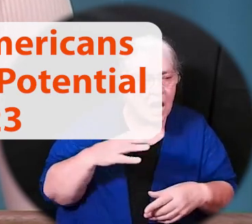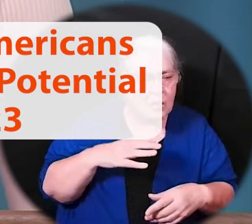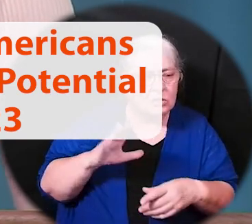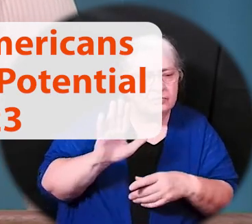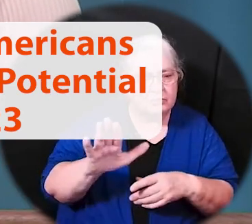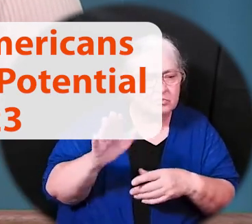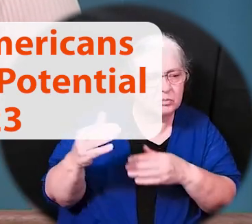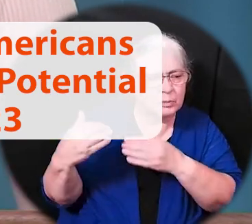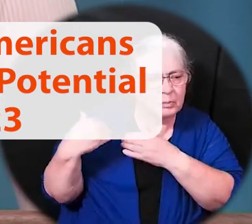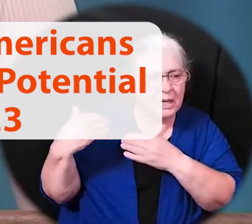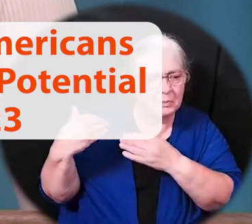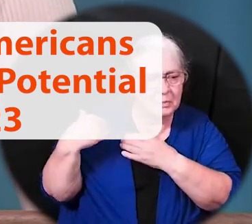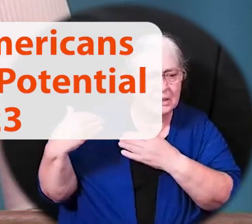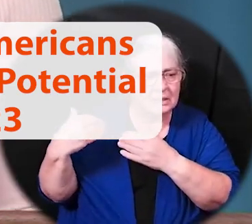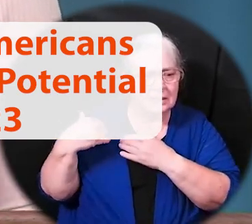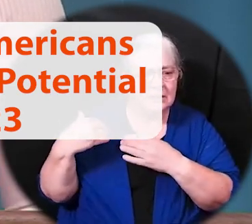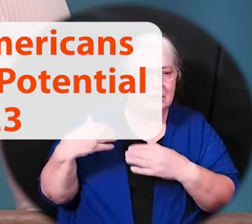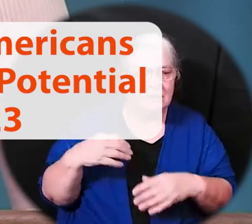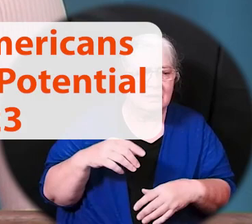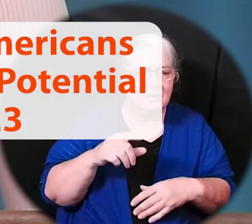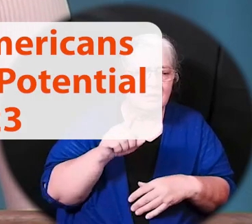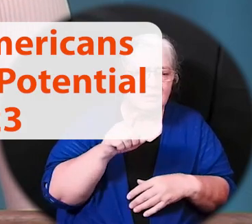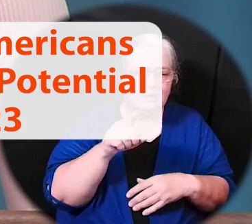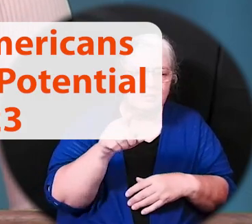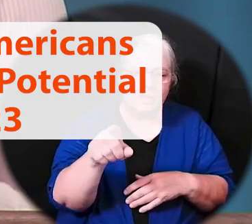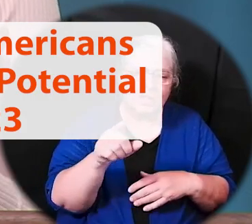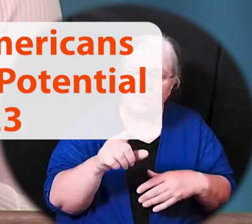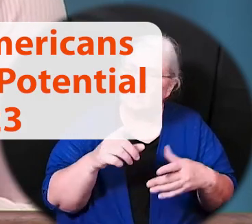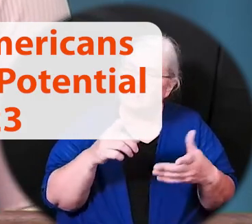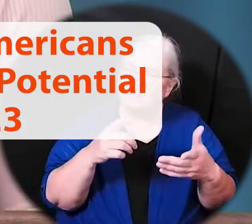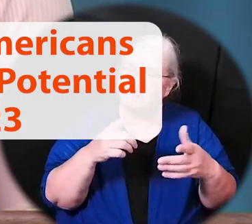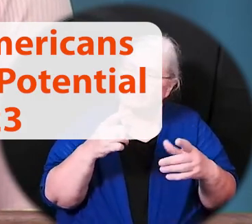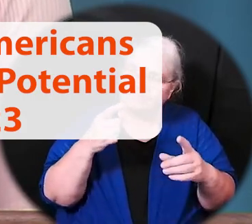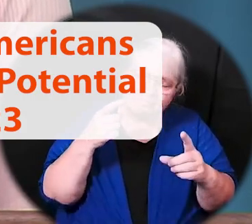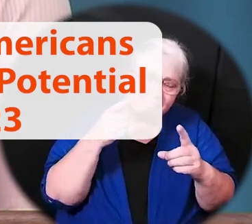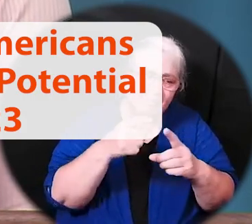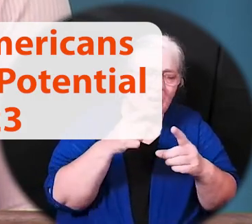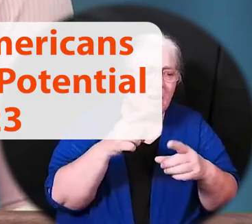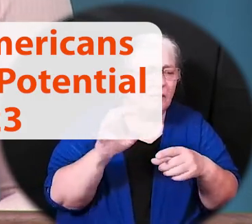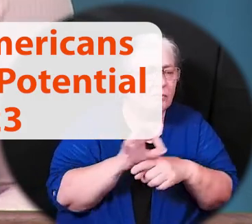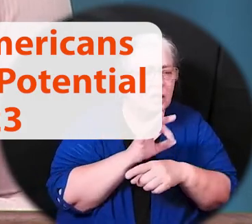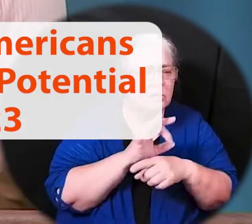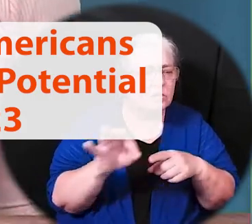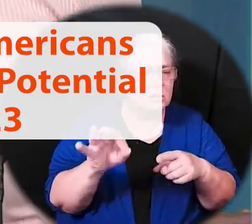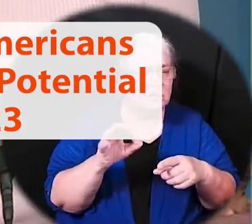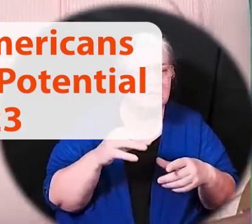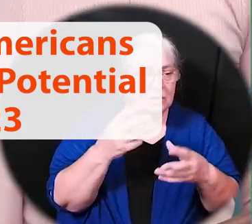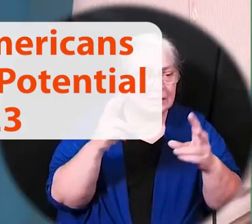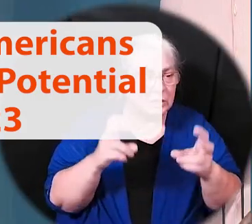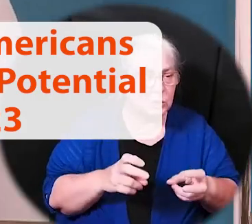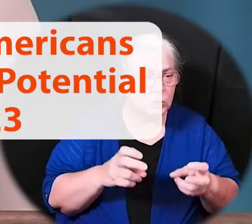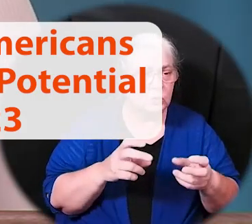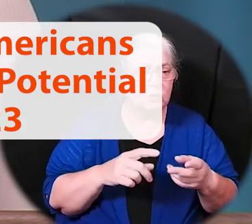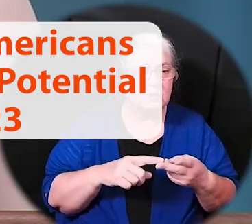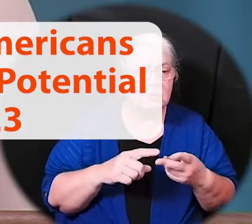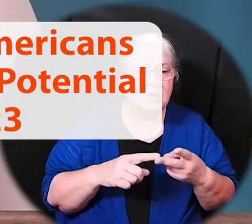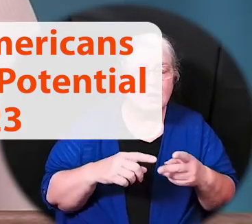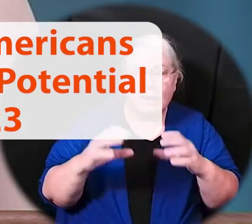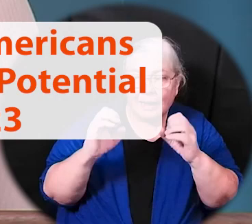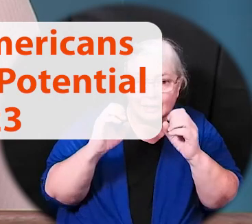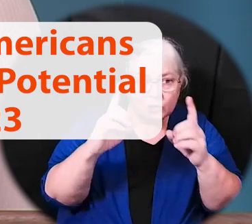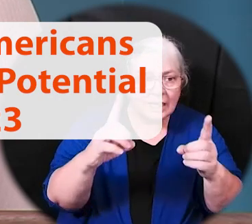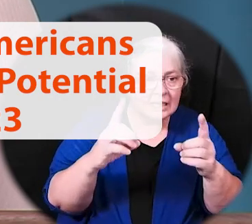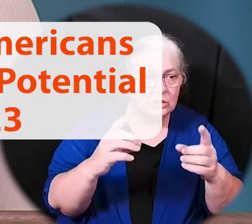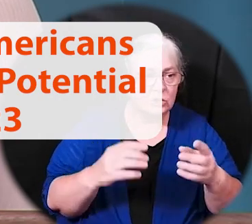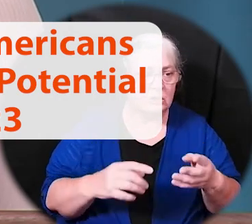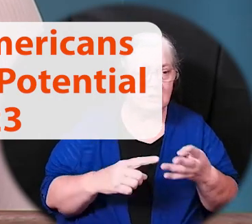to keep the government open. A deal was made. I mean, I can't speak to your polling, but what I can speak is to the facts. If the shutdown,